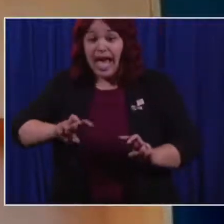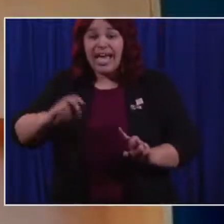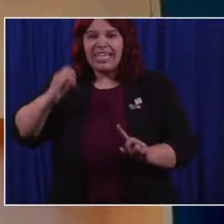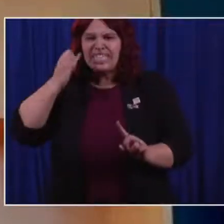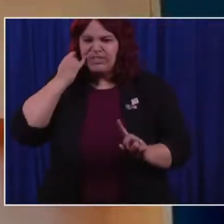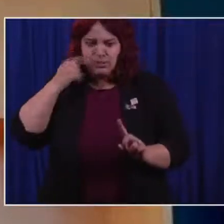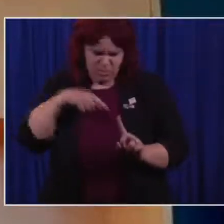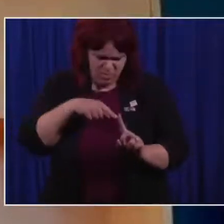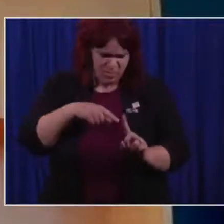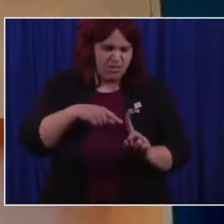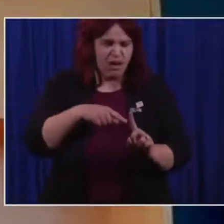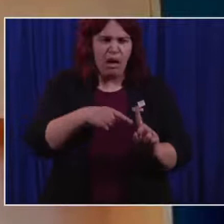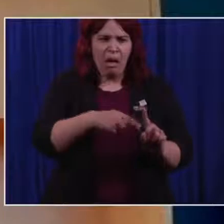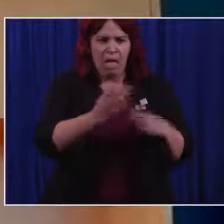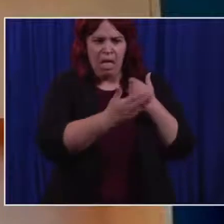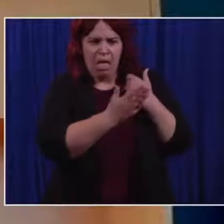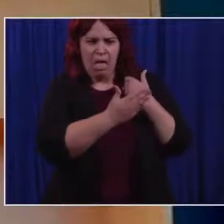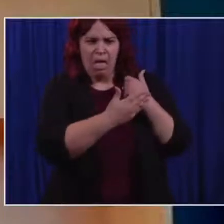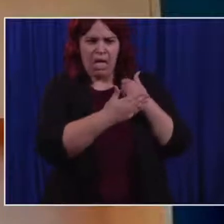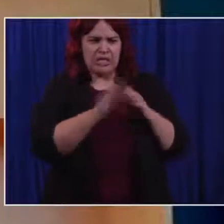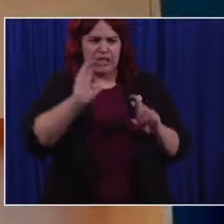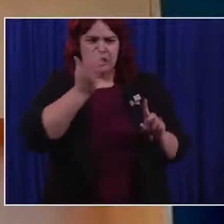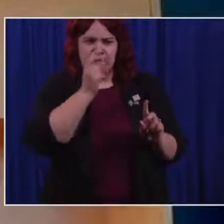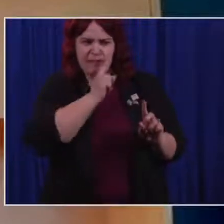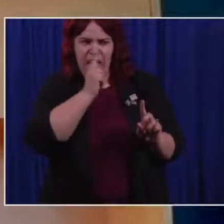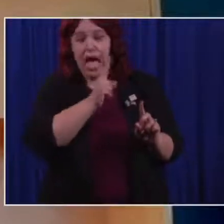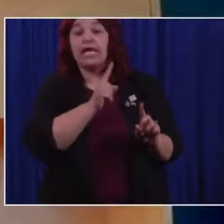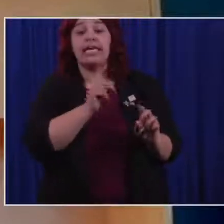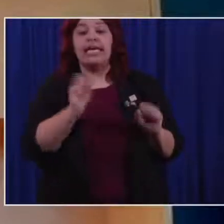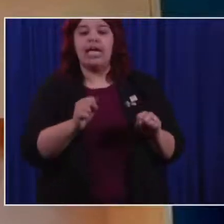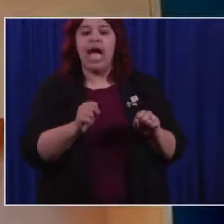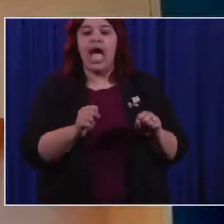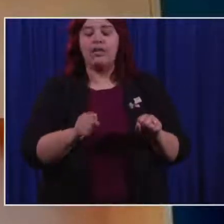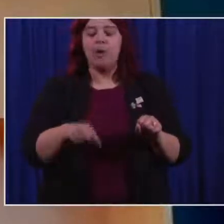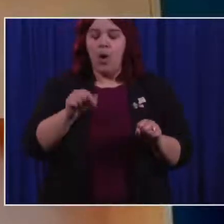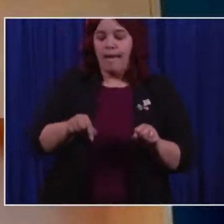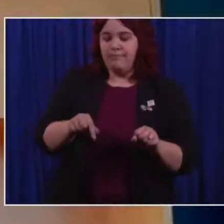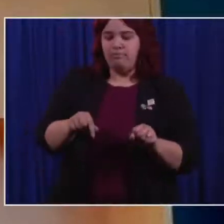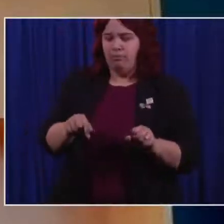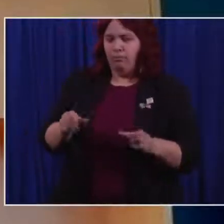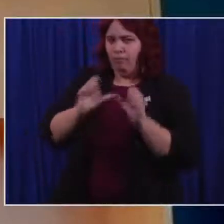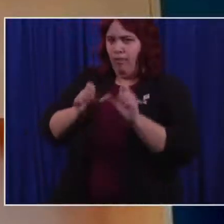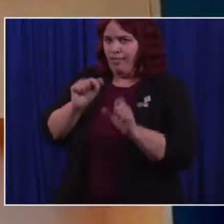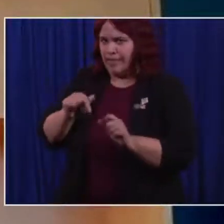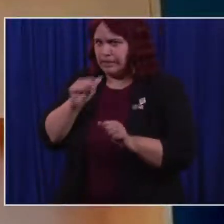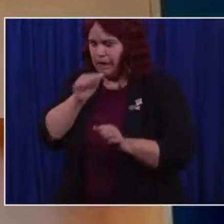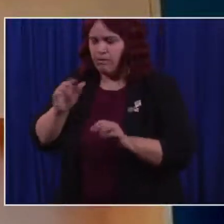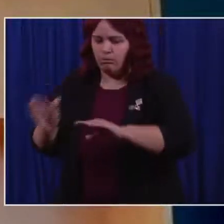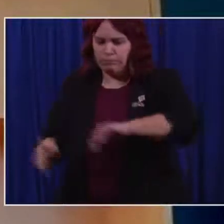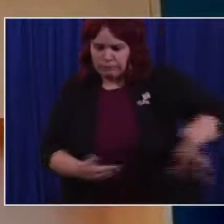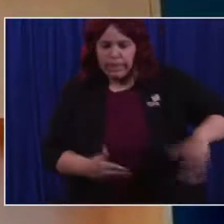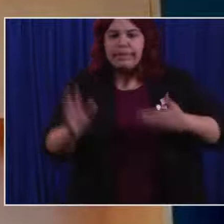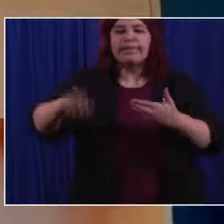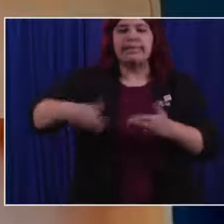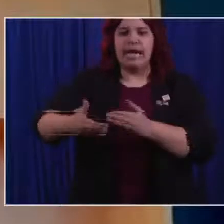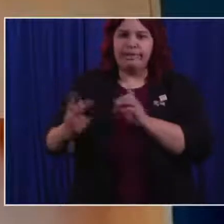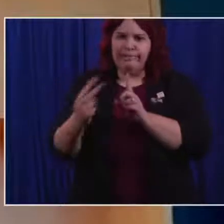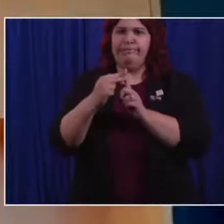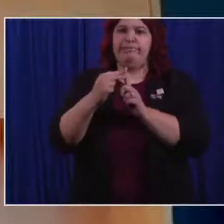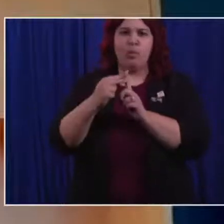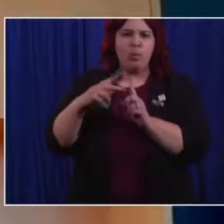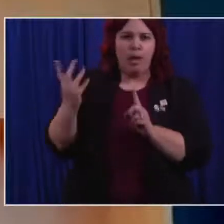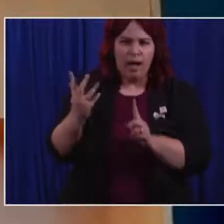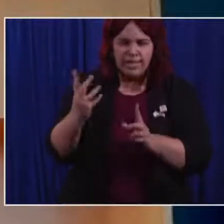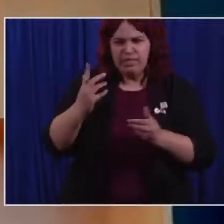aside as potentially fraudulent in order to cut down that time frame. So, we really hope to see those numbers